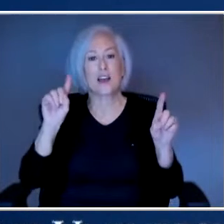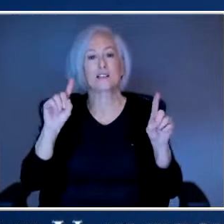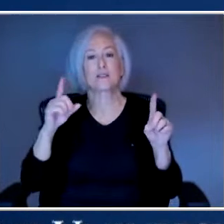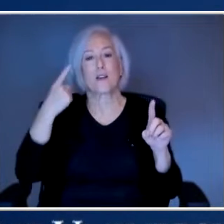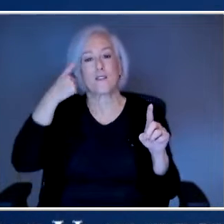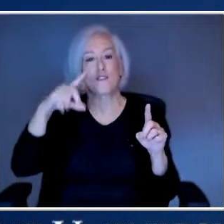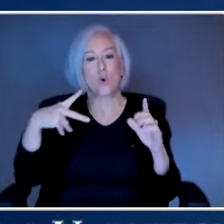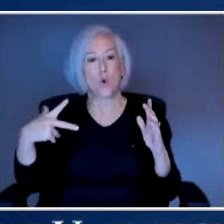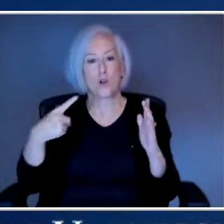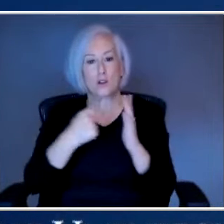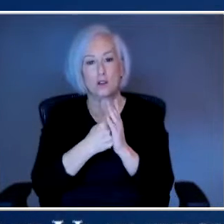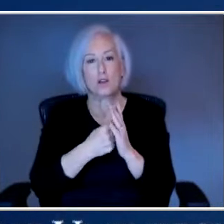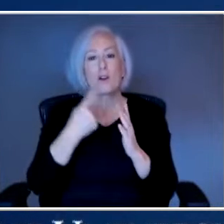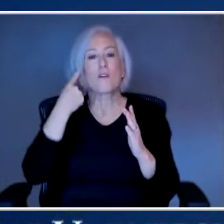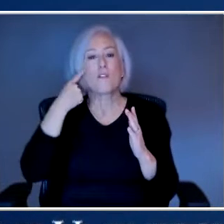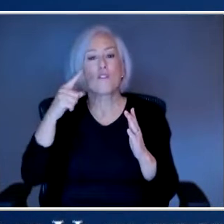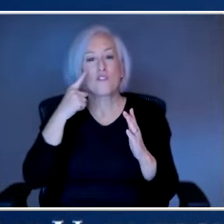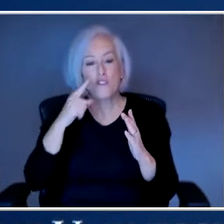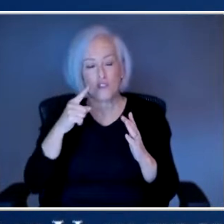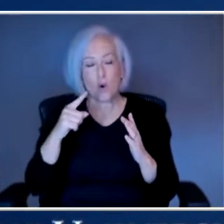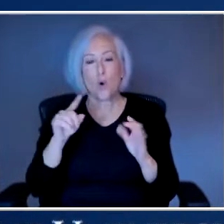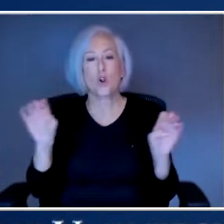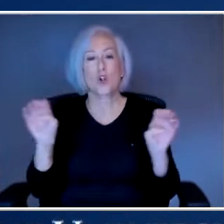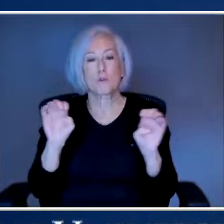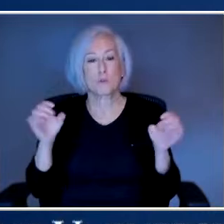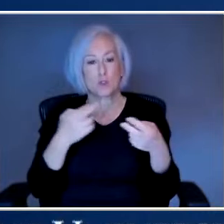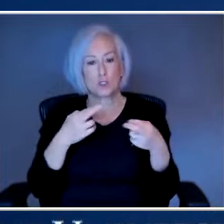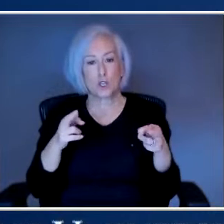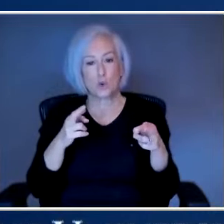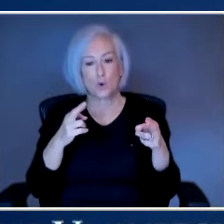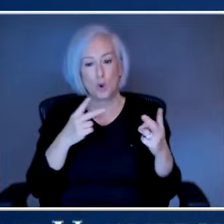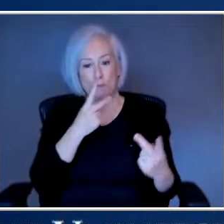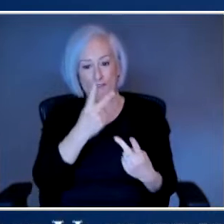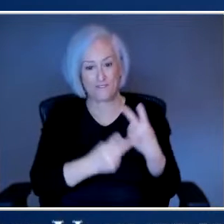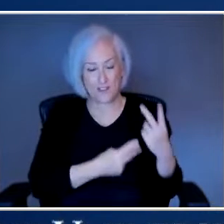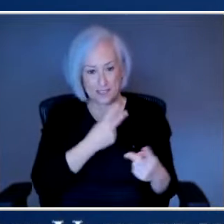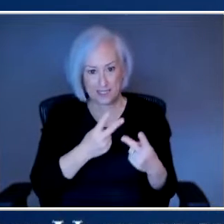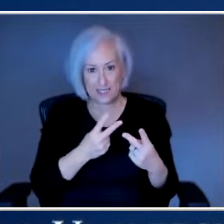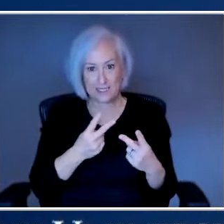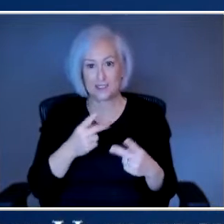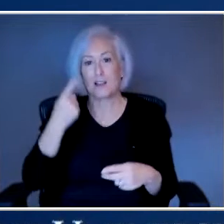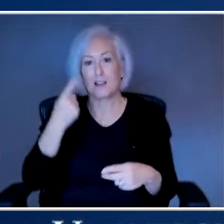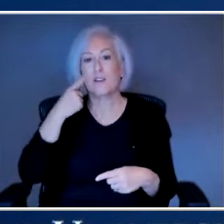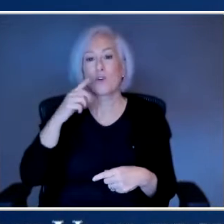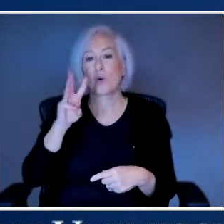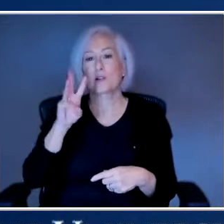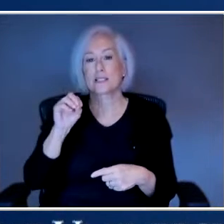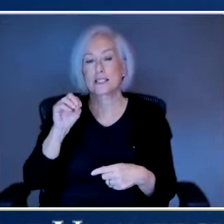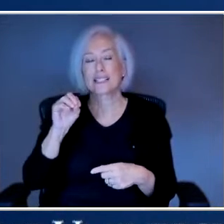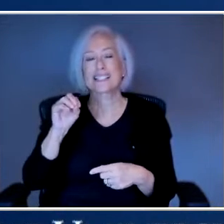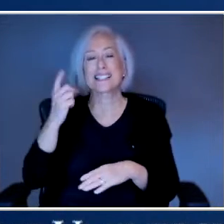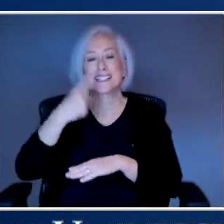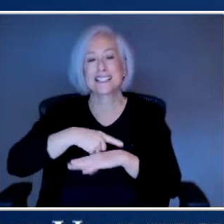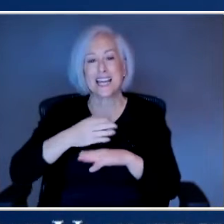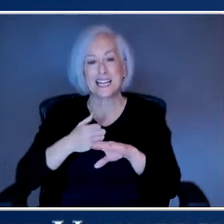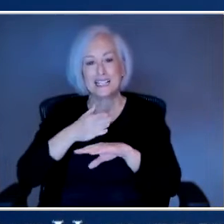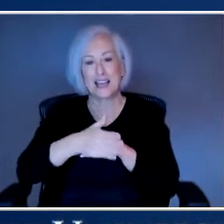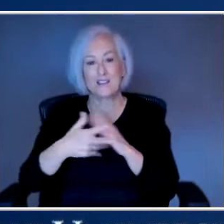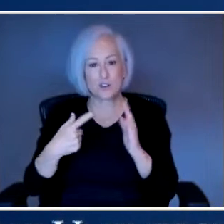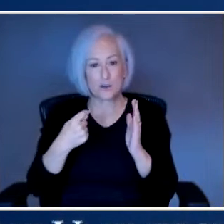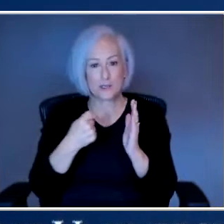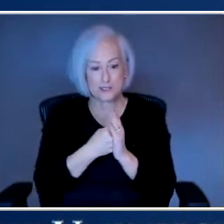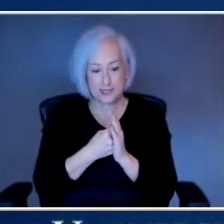visits within the first 60 days after the vaccine. And then up to 39% vaccine efficacy up